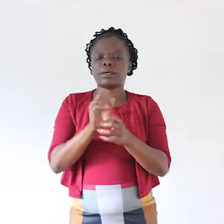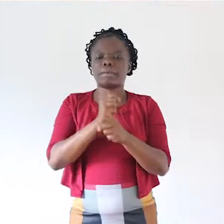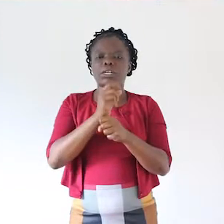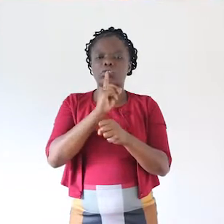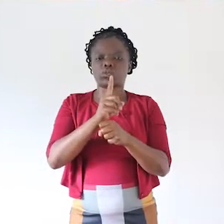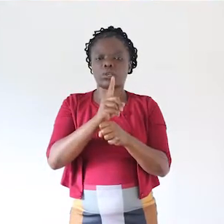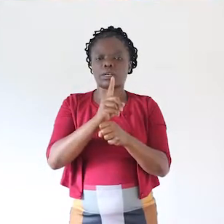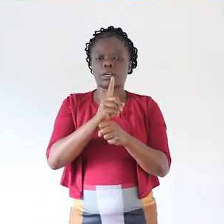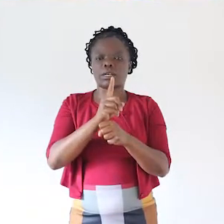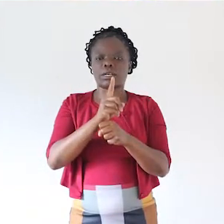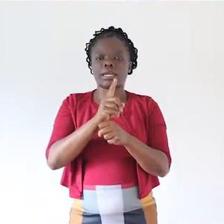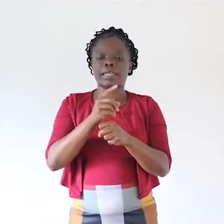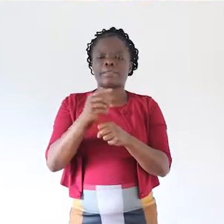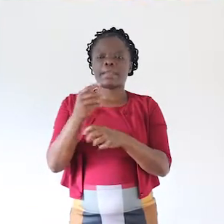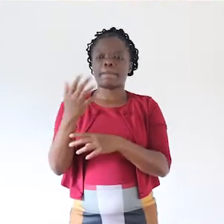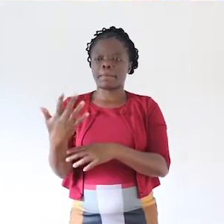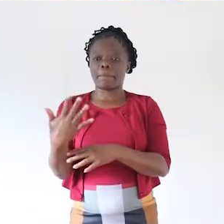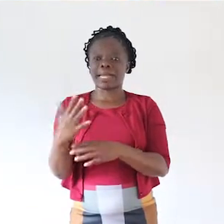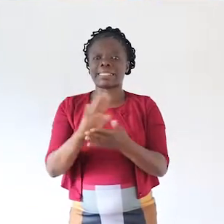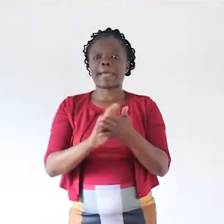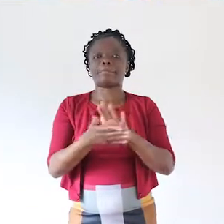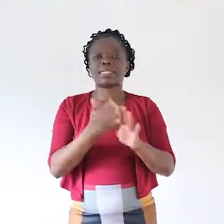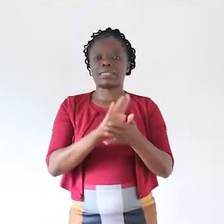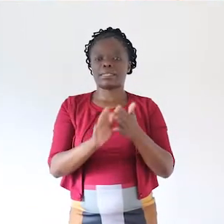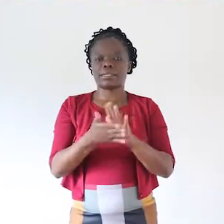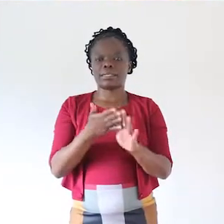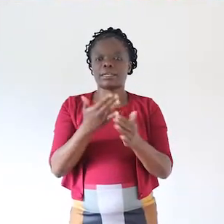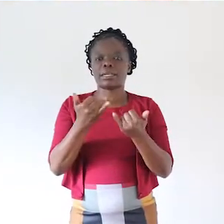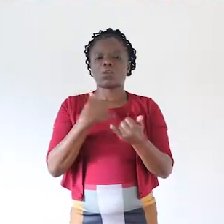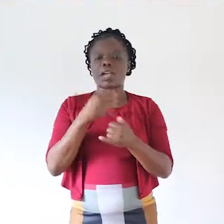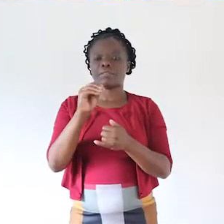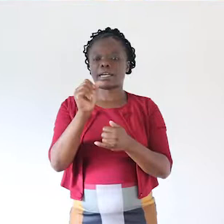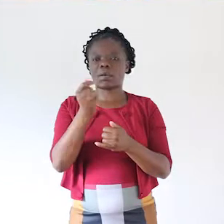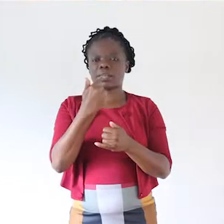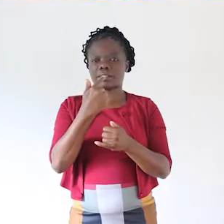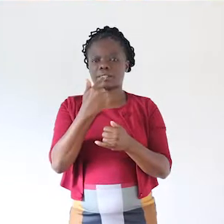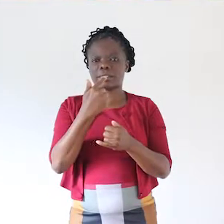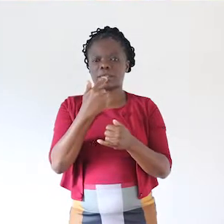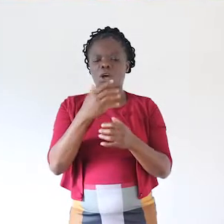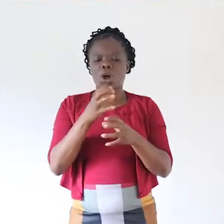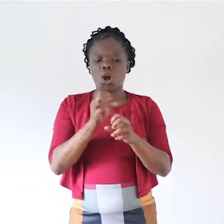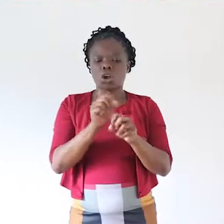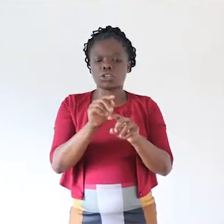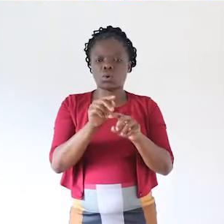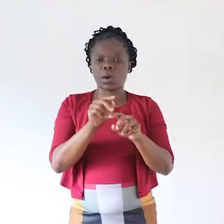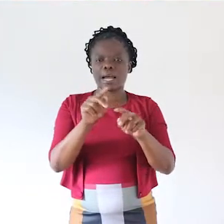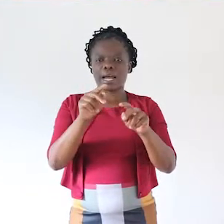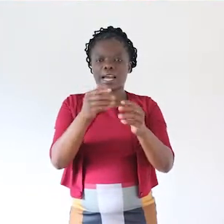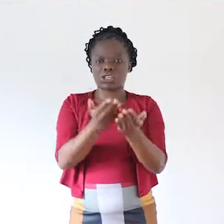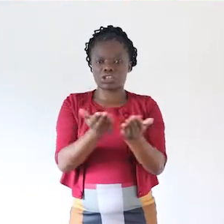And make sure the polythene is empty. Now we have the groundnuts. Hold your tray so that you know the